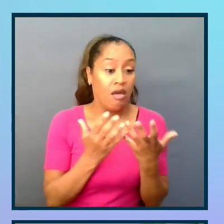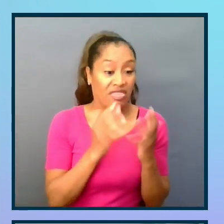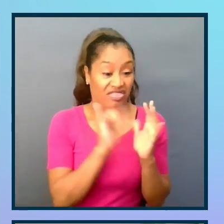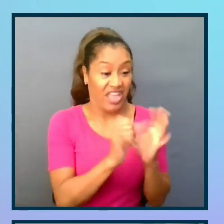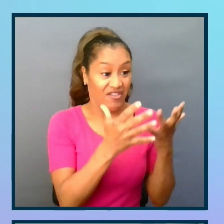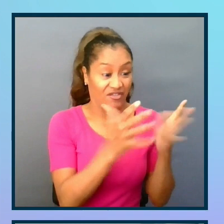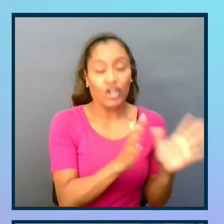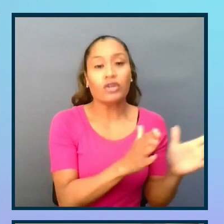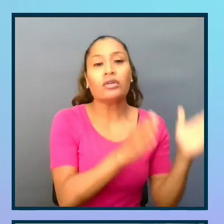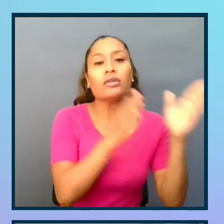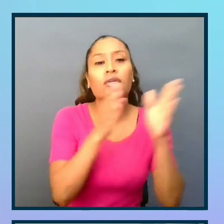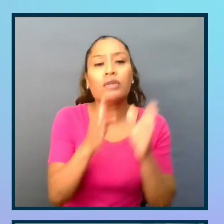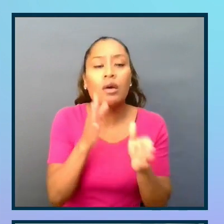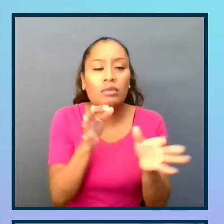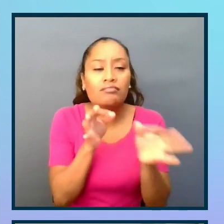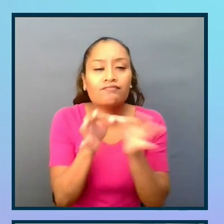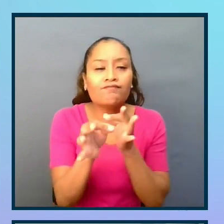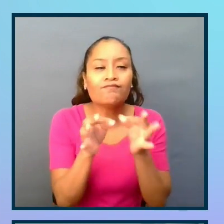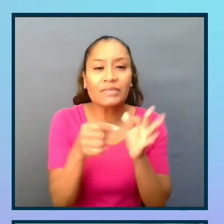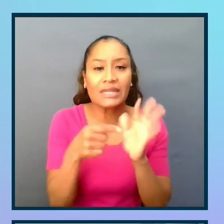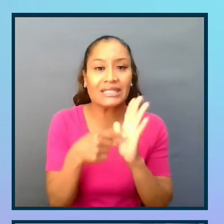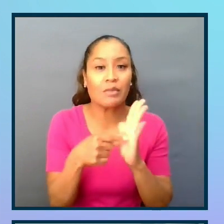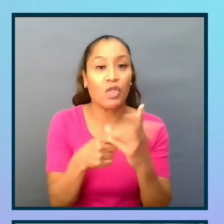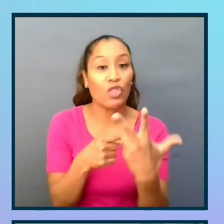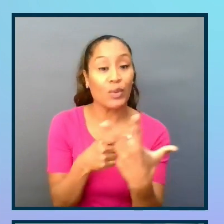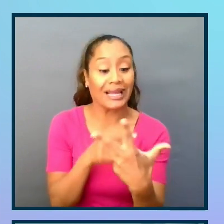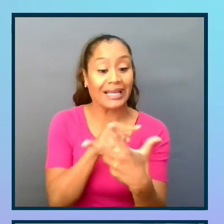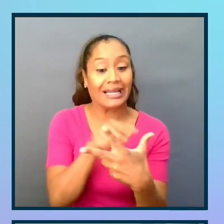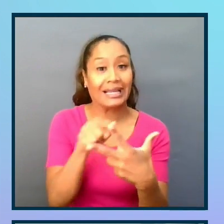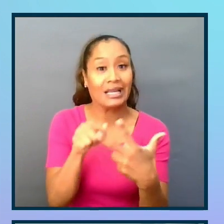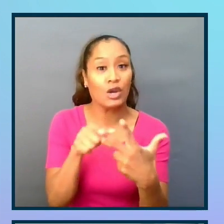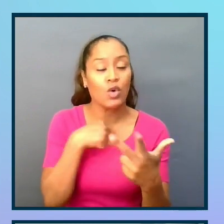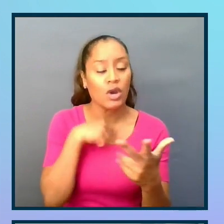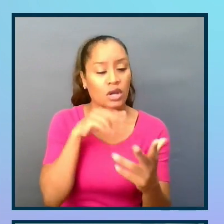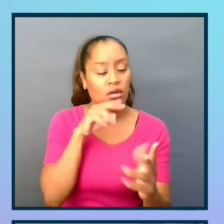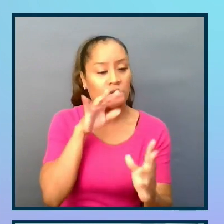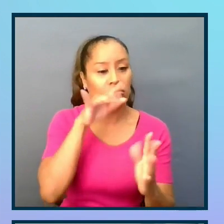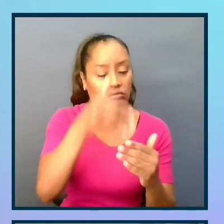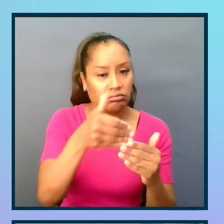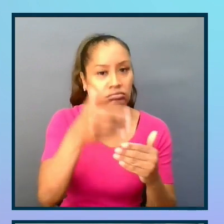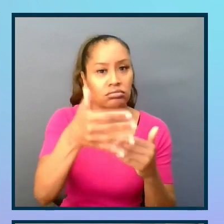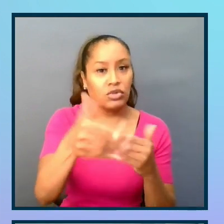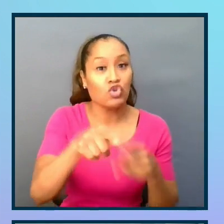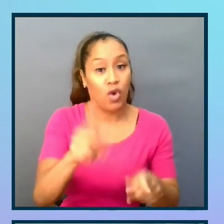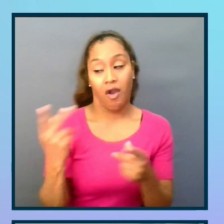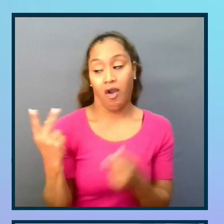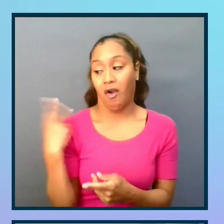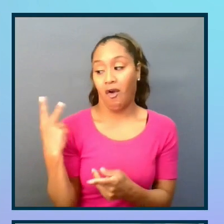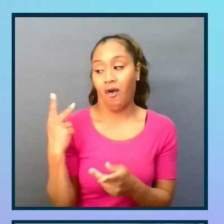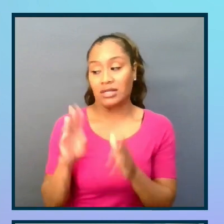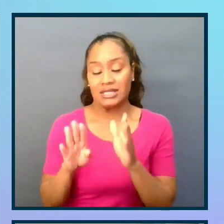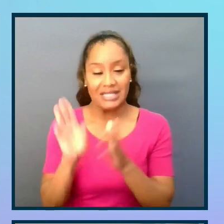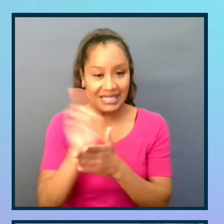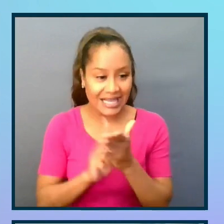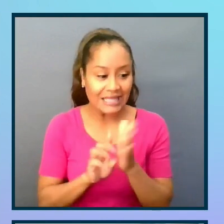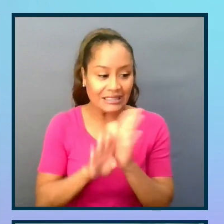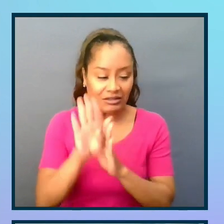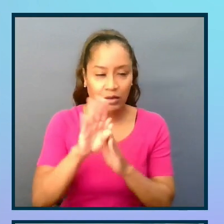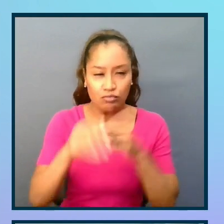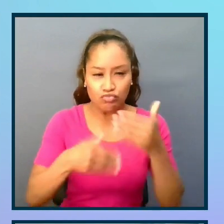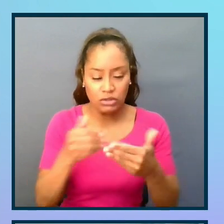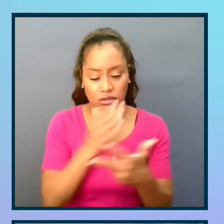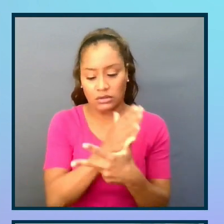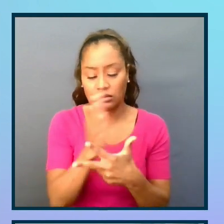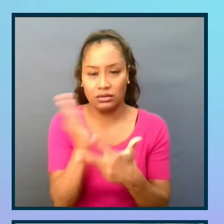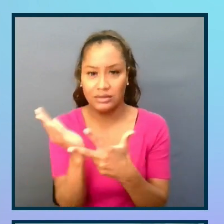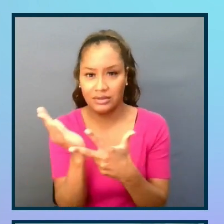an example of 3 specific touch points that we use inside of our development process, design and development process. One of